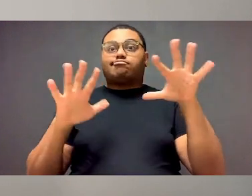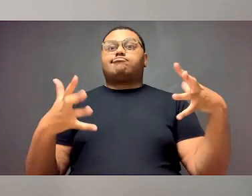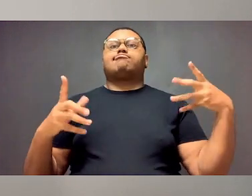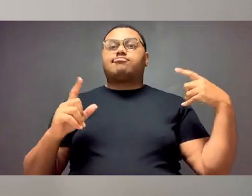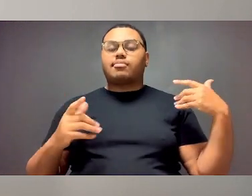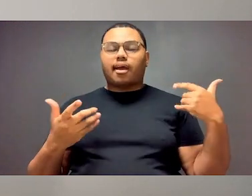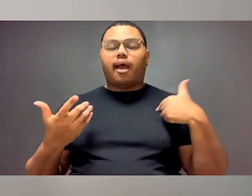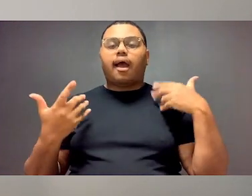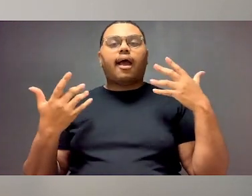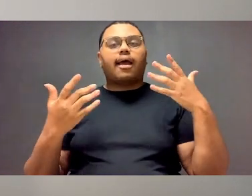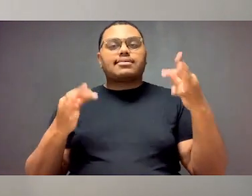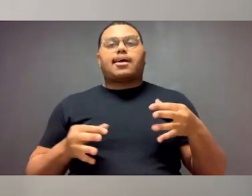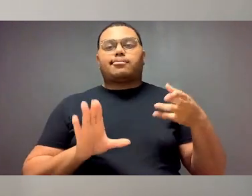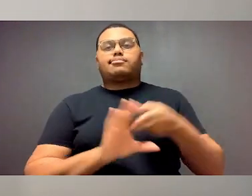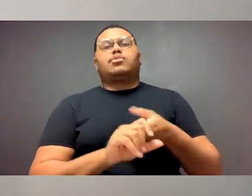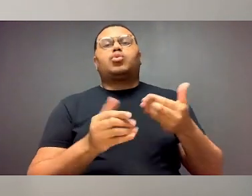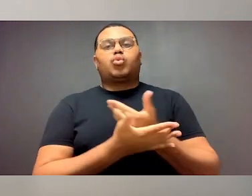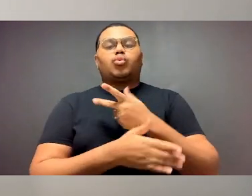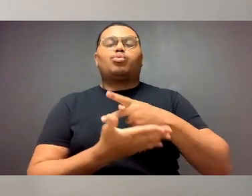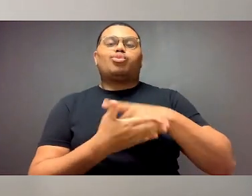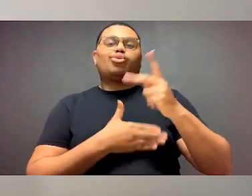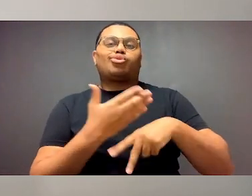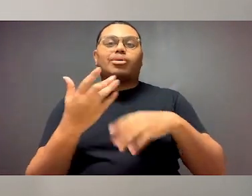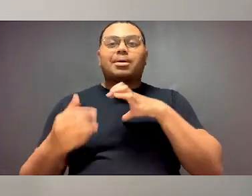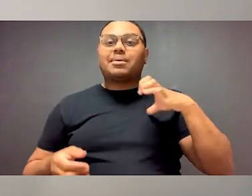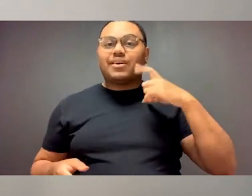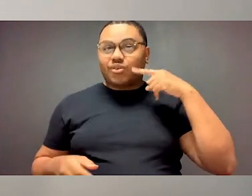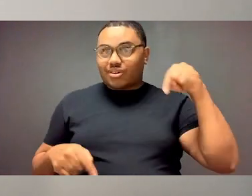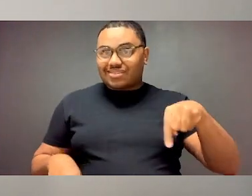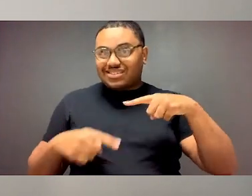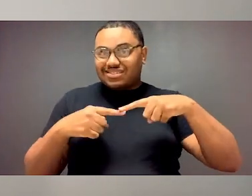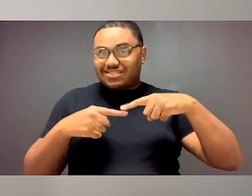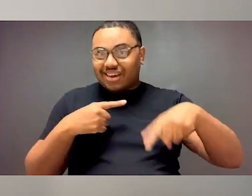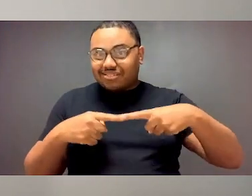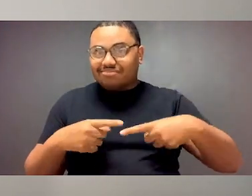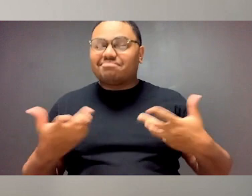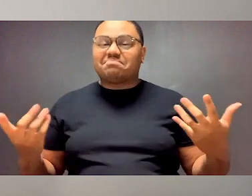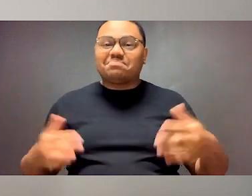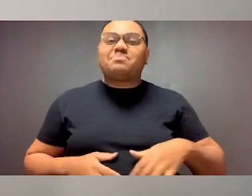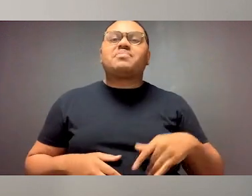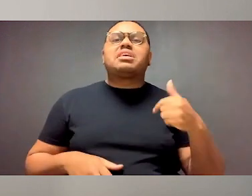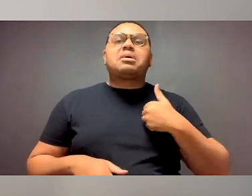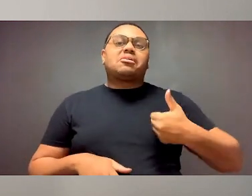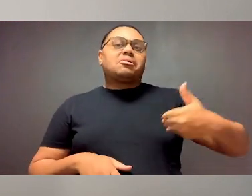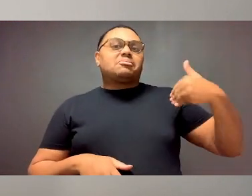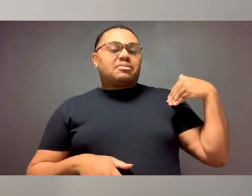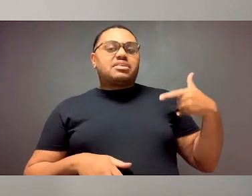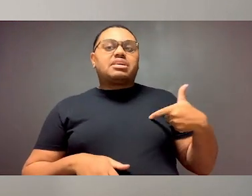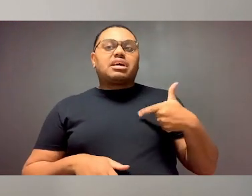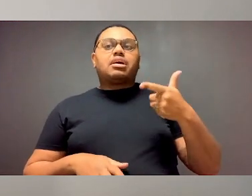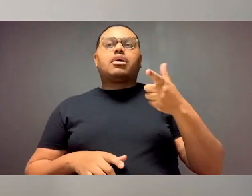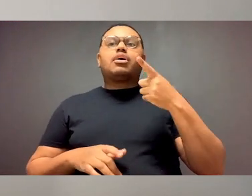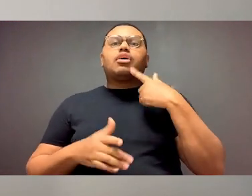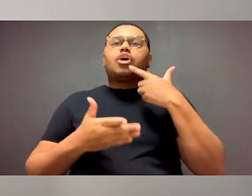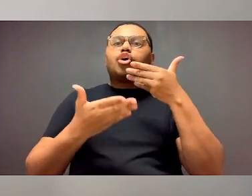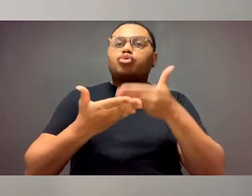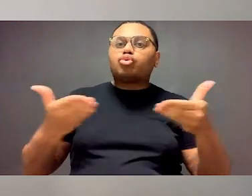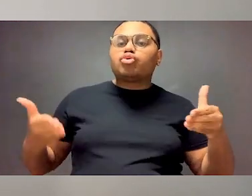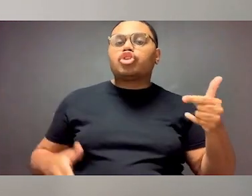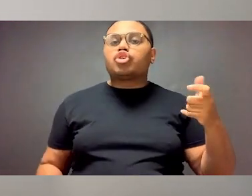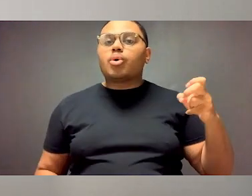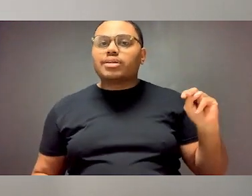programming committee for this cycle. I had previously been on Resource Gen and also on